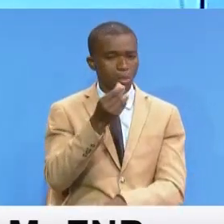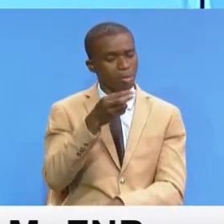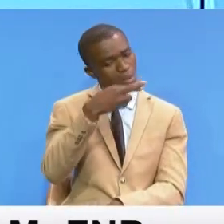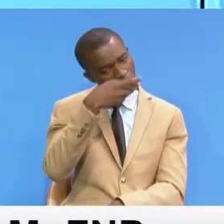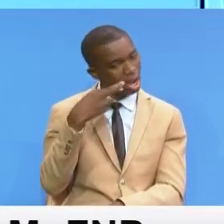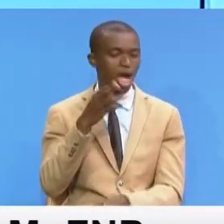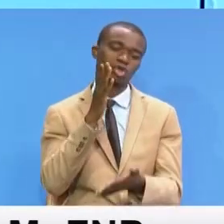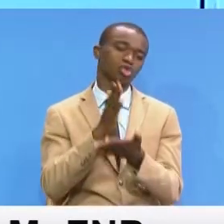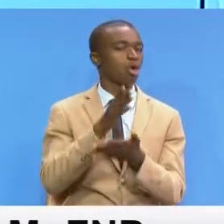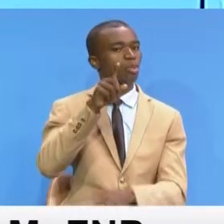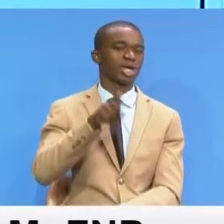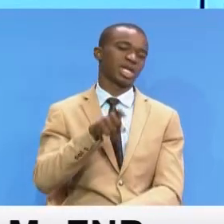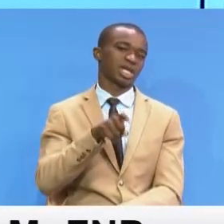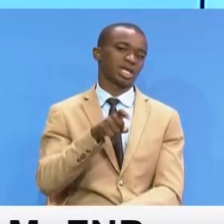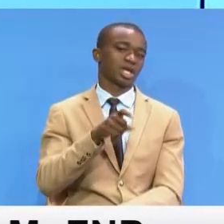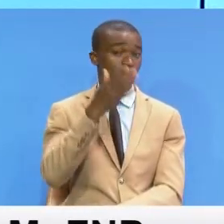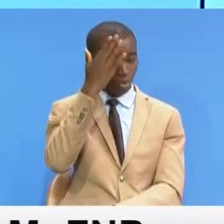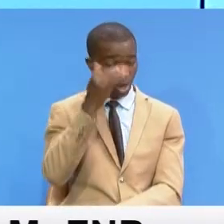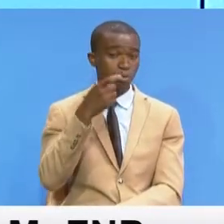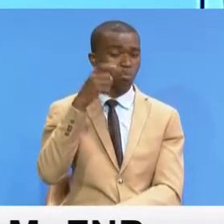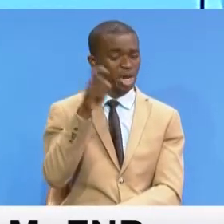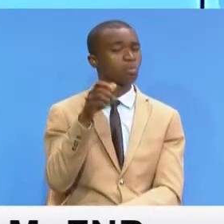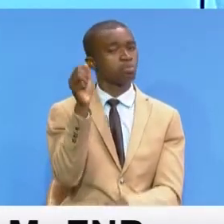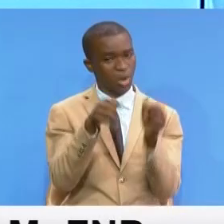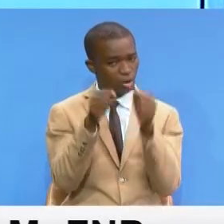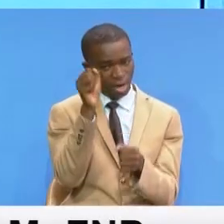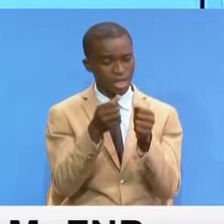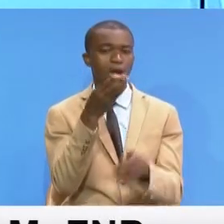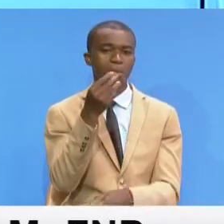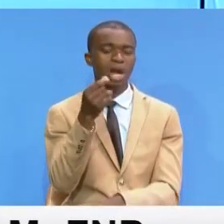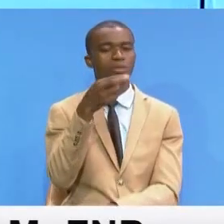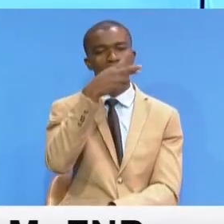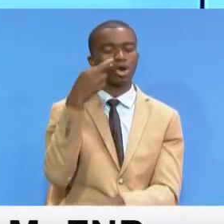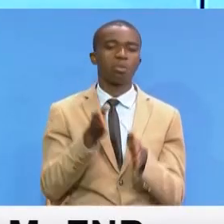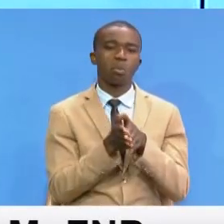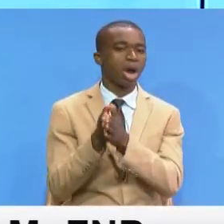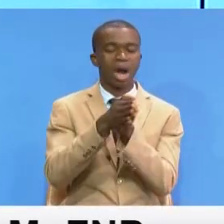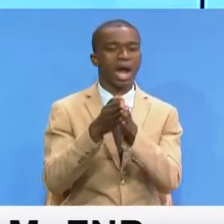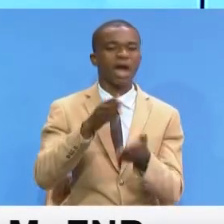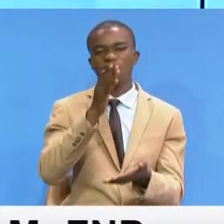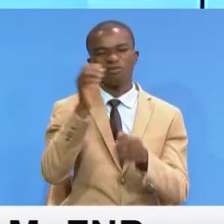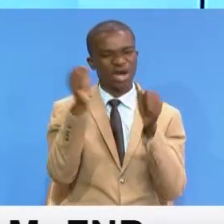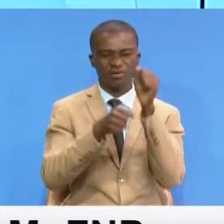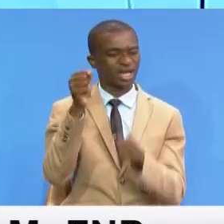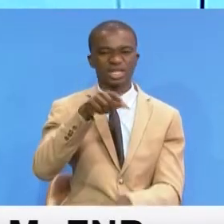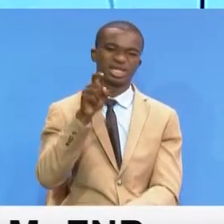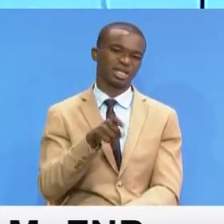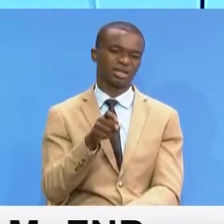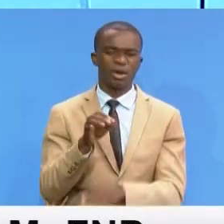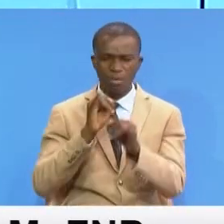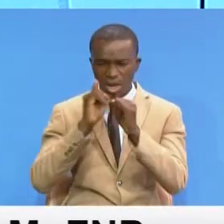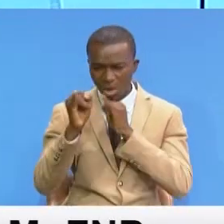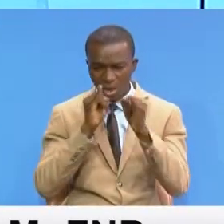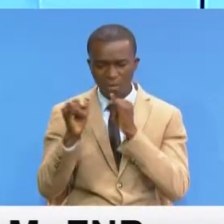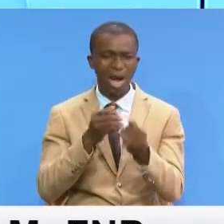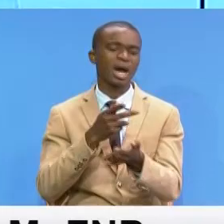international standards on combating money laundering and terrorism financing. Mr. Mwanza said this in an interview with